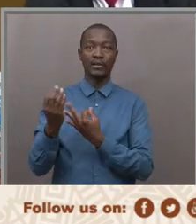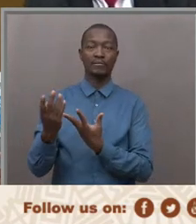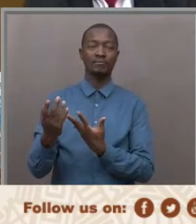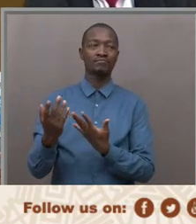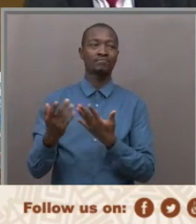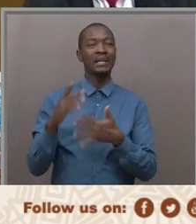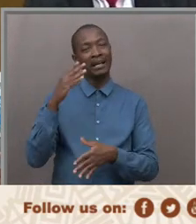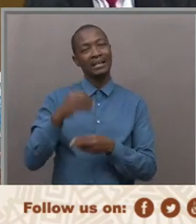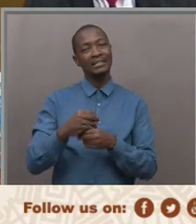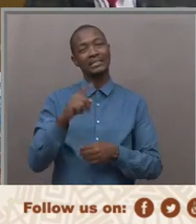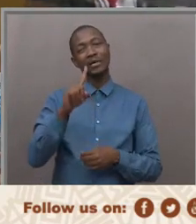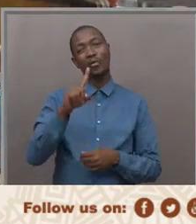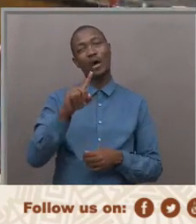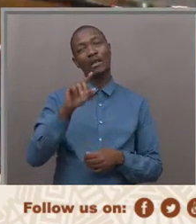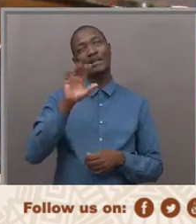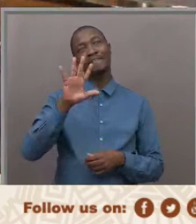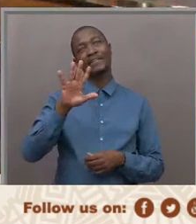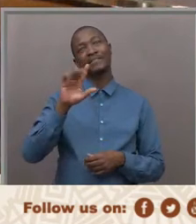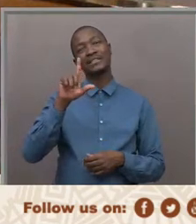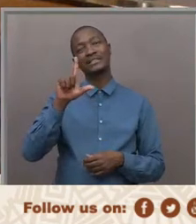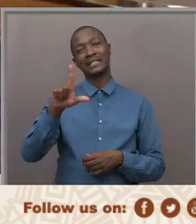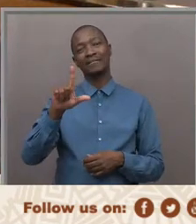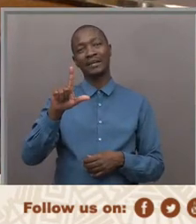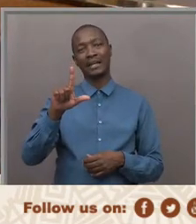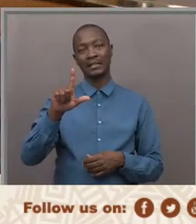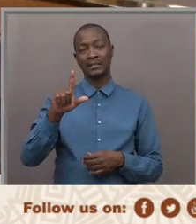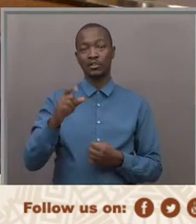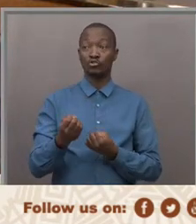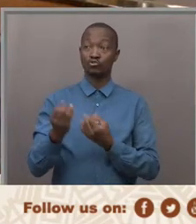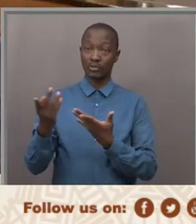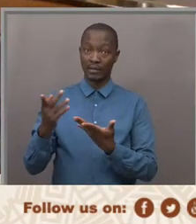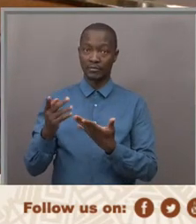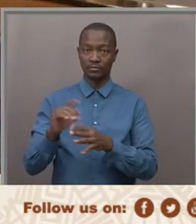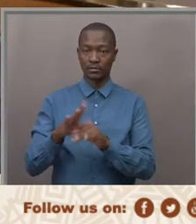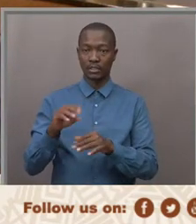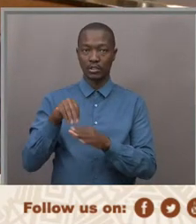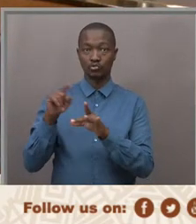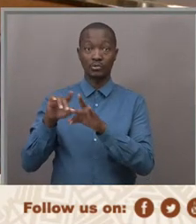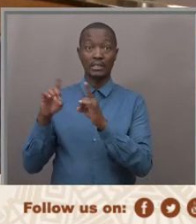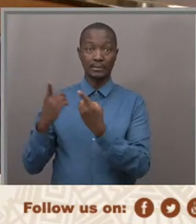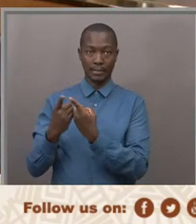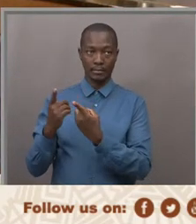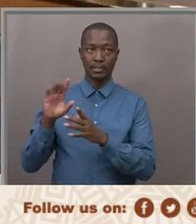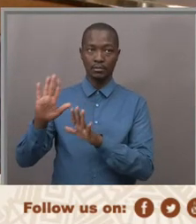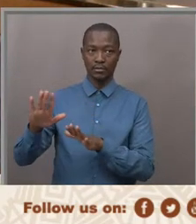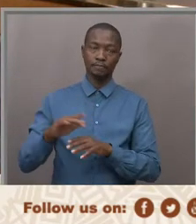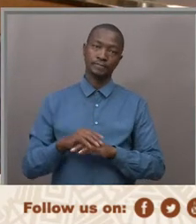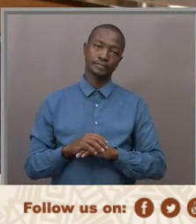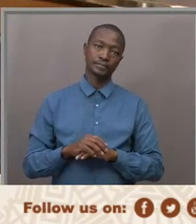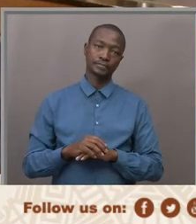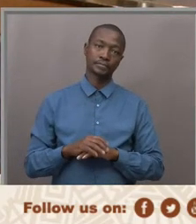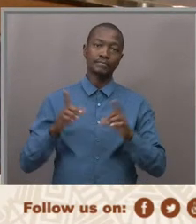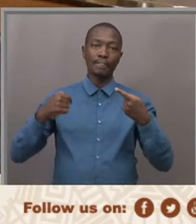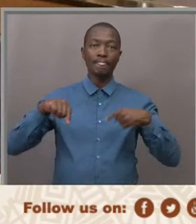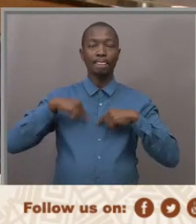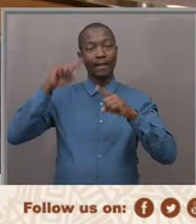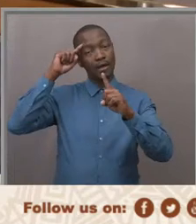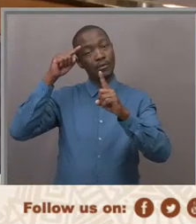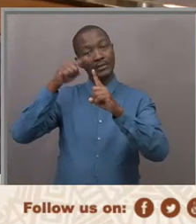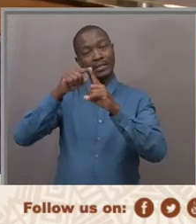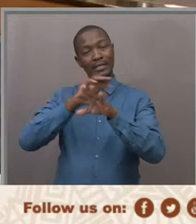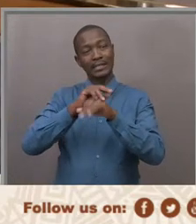additional 157 traffic officers to the current component of the traffic police. Our target is that